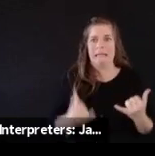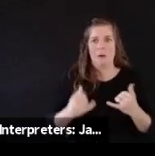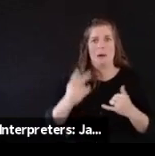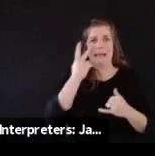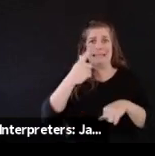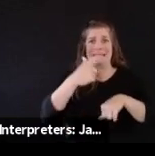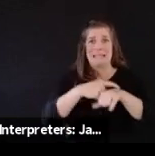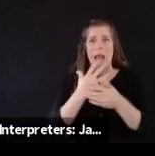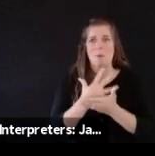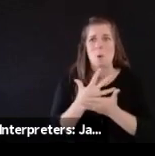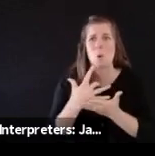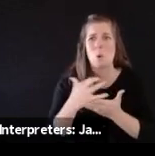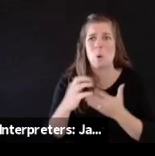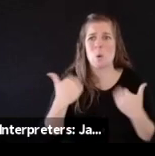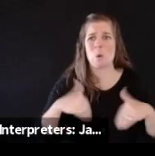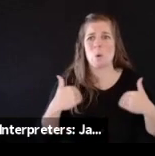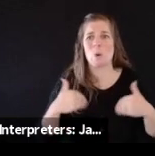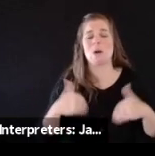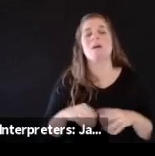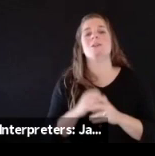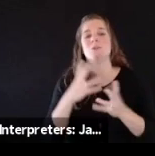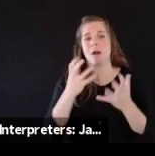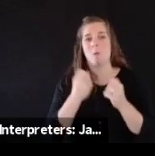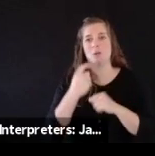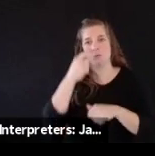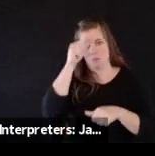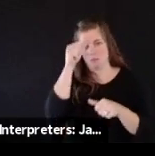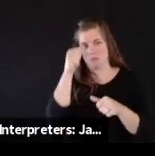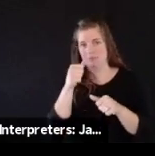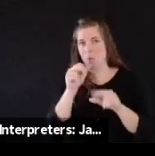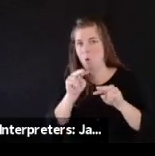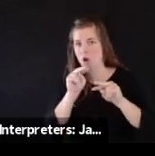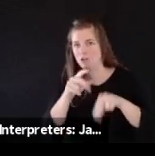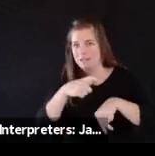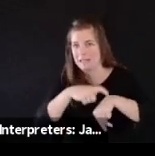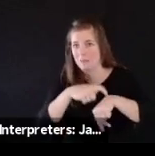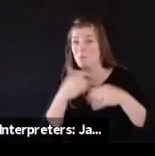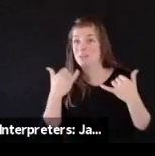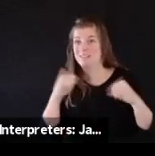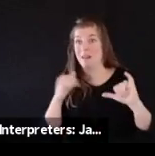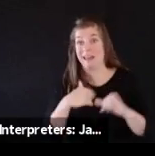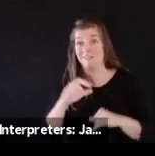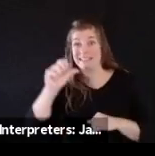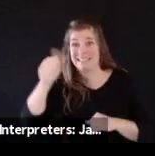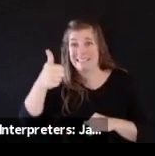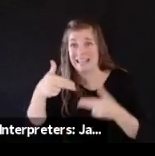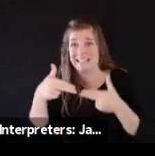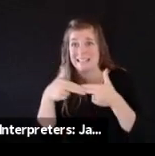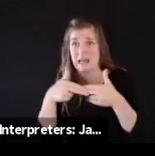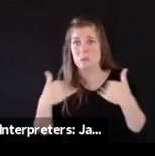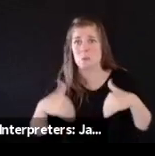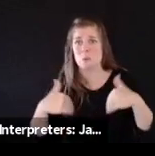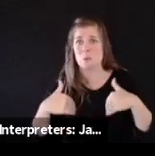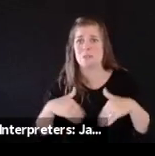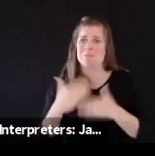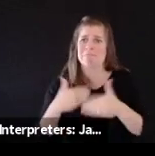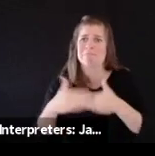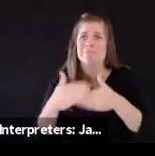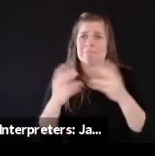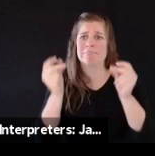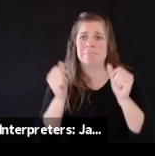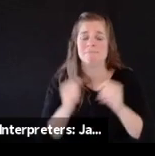out of time, so I want to be mindful that we do still have 15 slides. So the next one I want to talk about